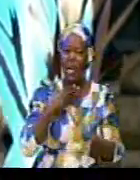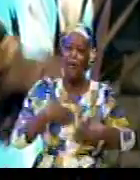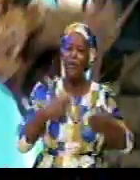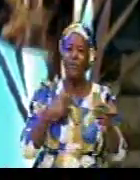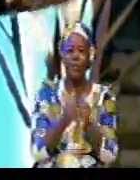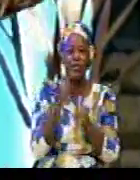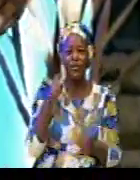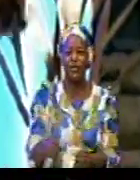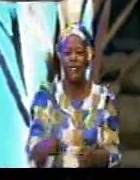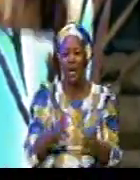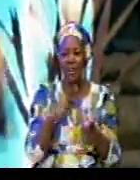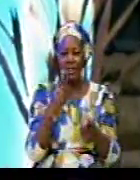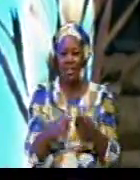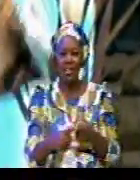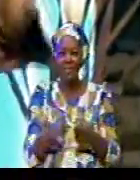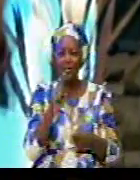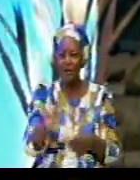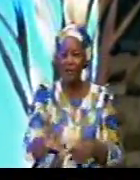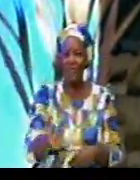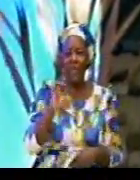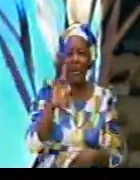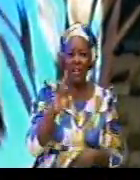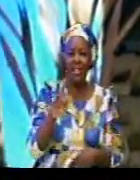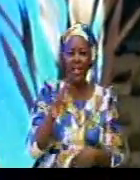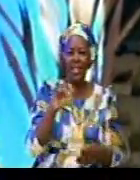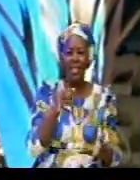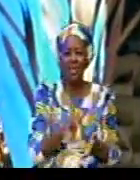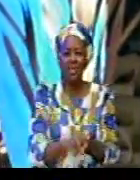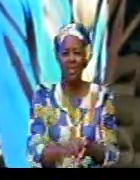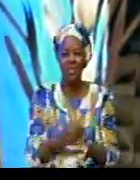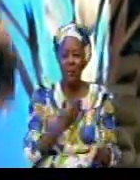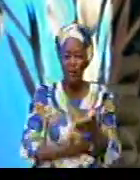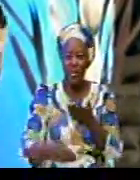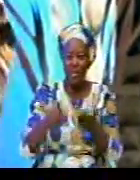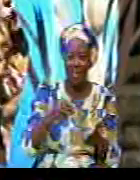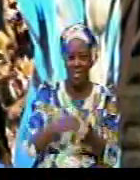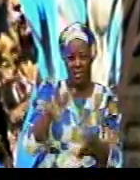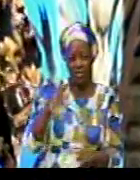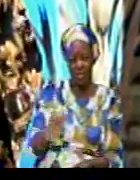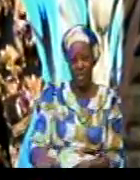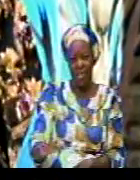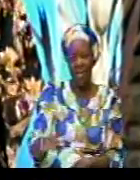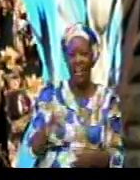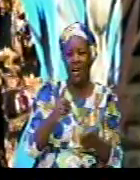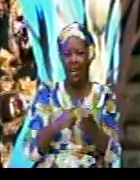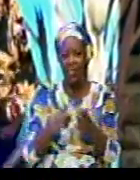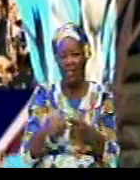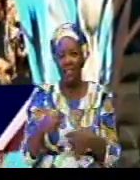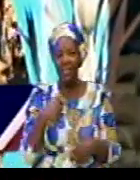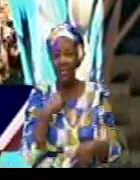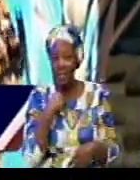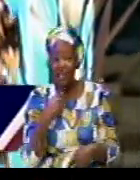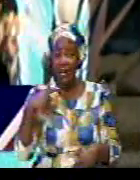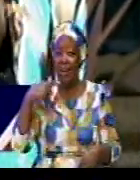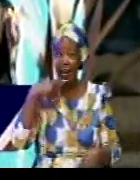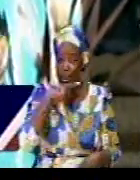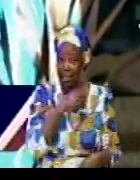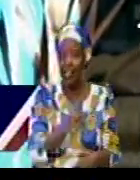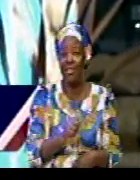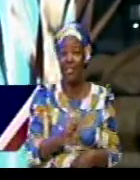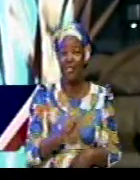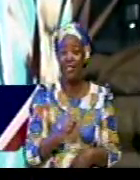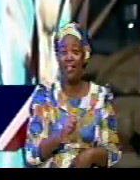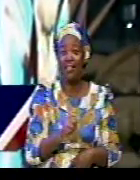divine touch, I am born again, and we are happy for you. And then you find that born